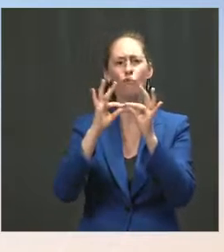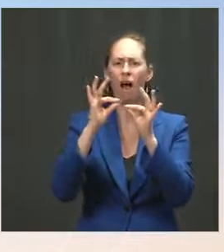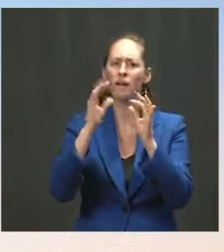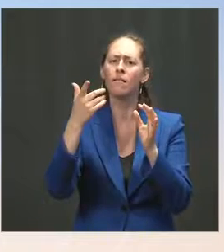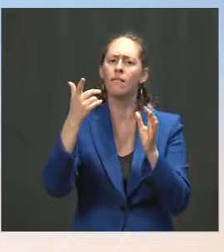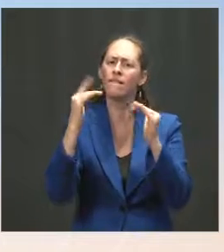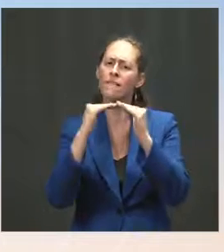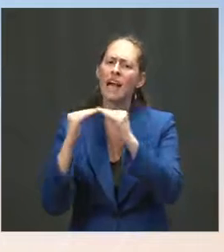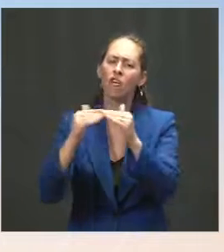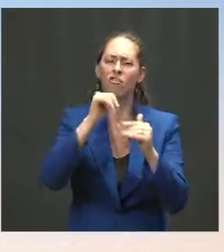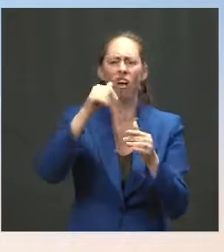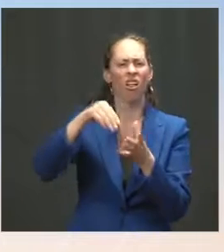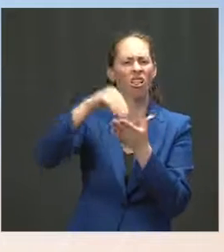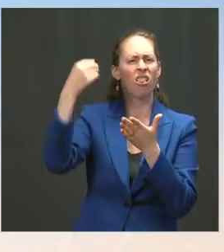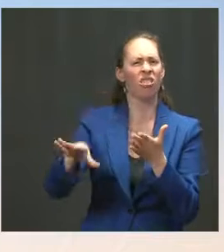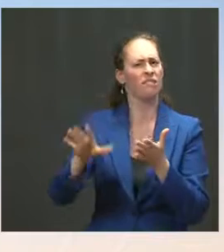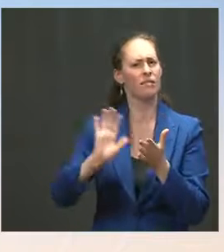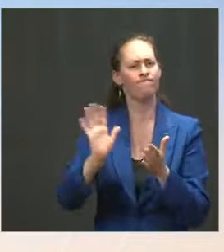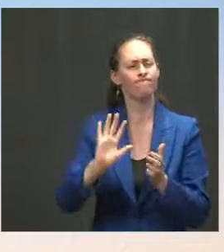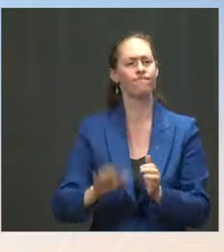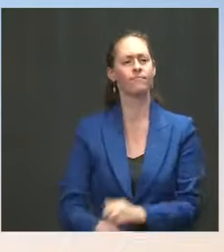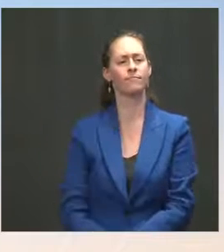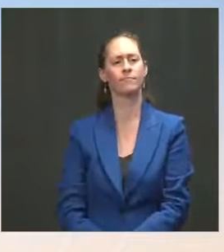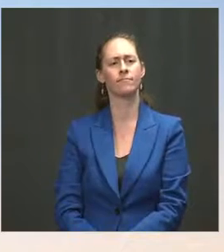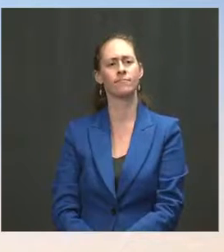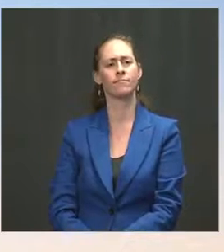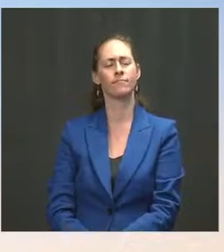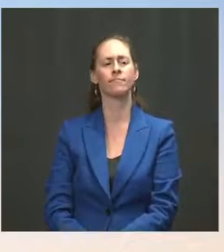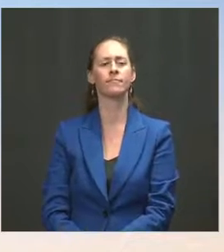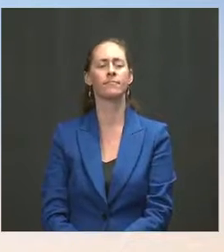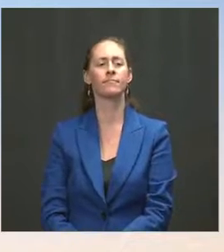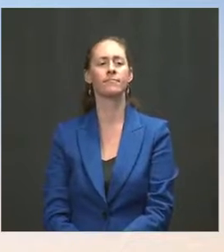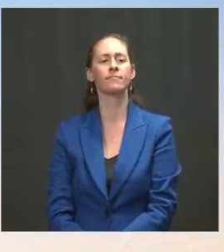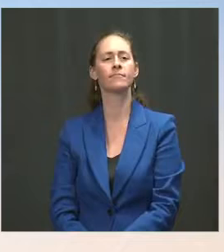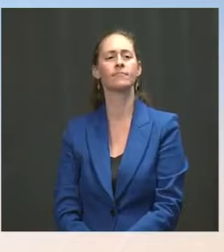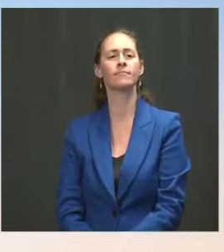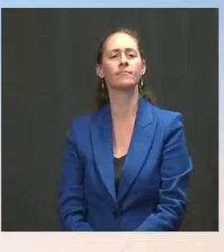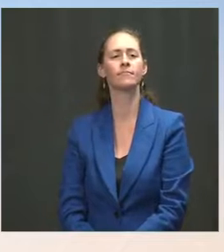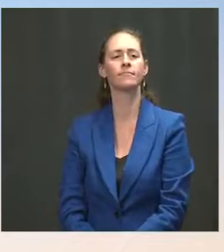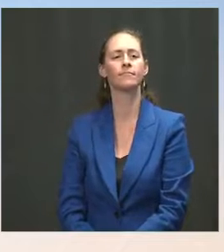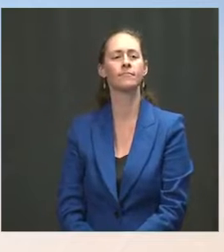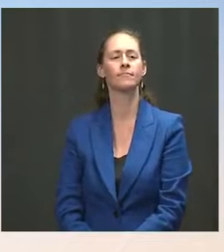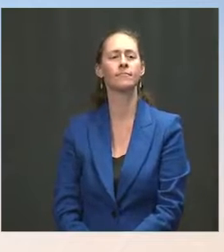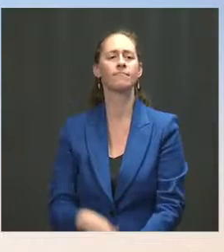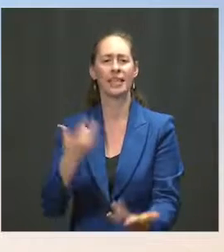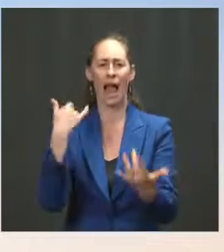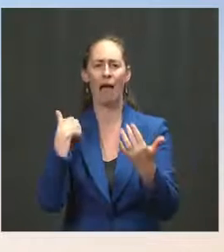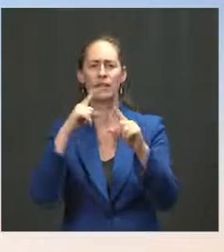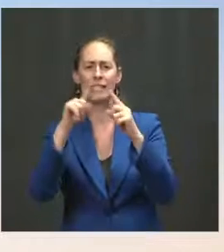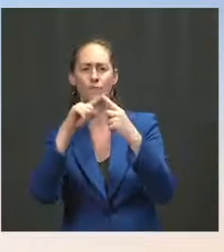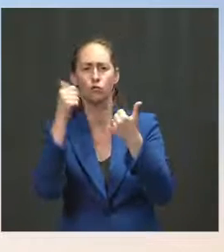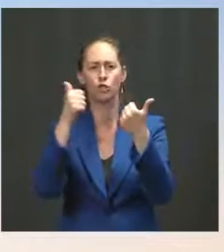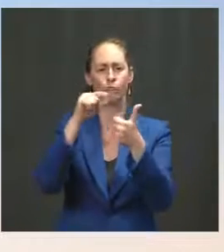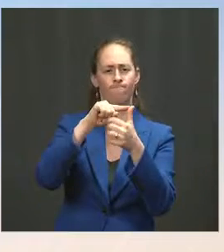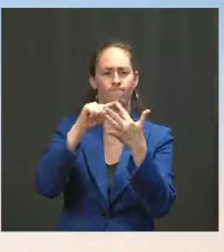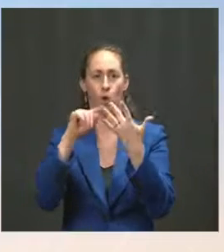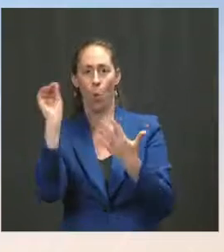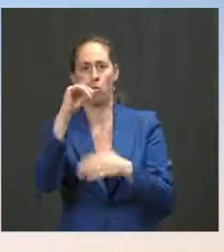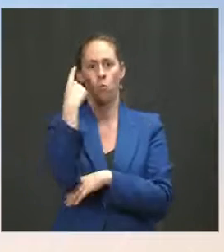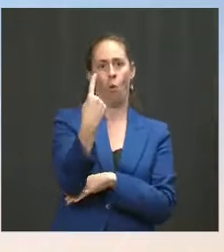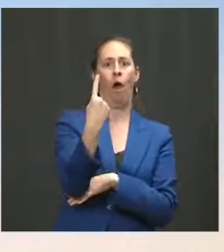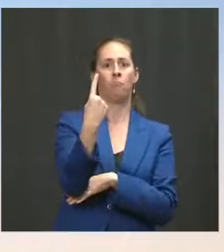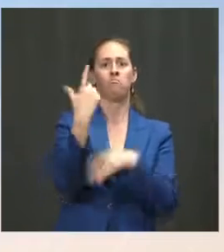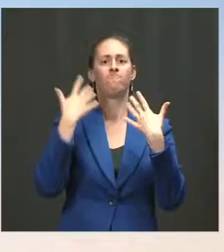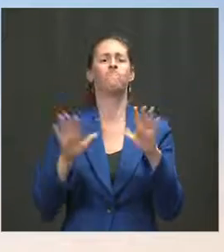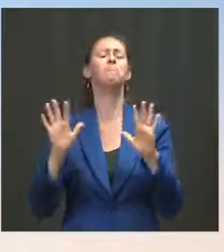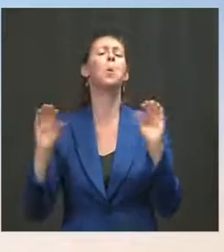and what is competitive as well. So we're talking about a number of steps, not just one, but I'd also note that we